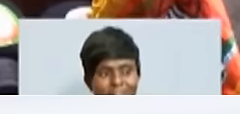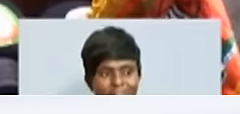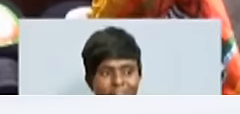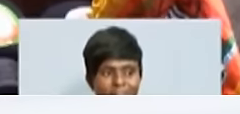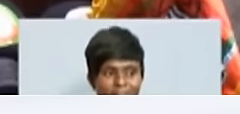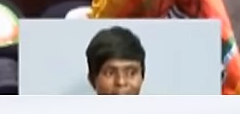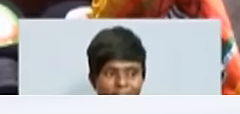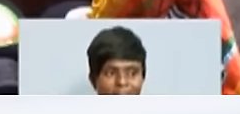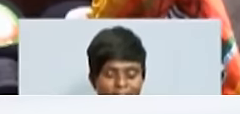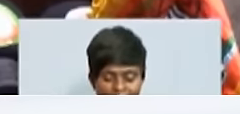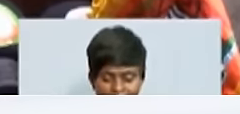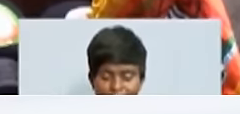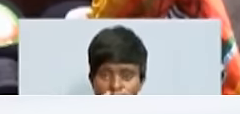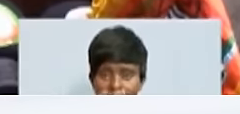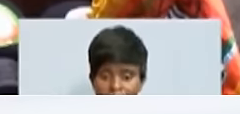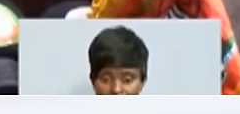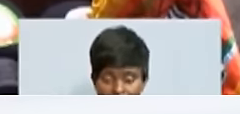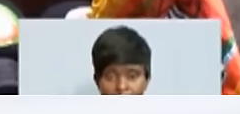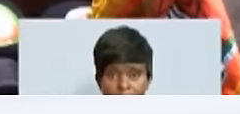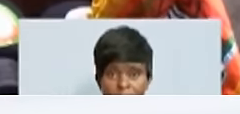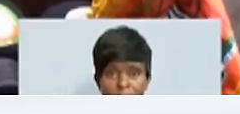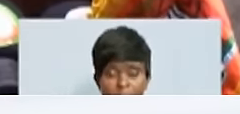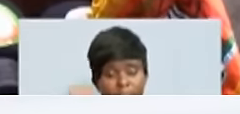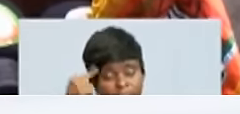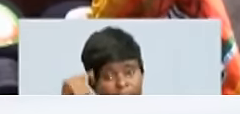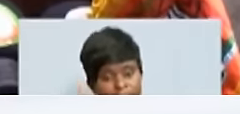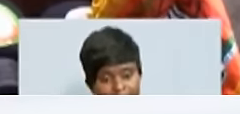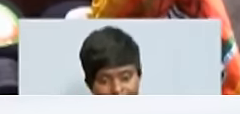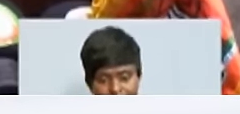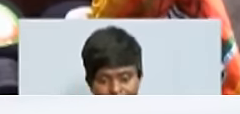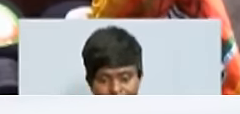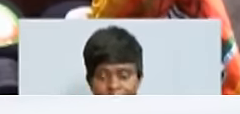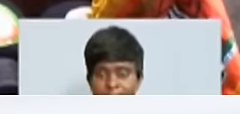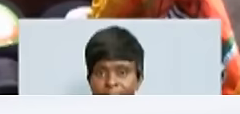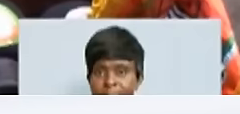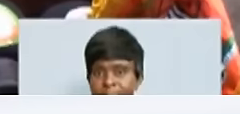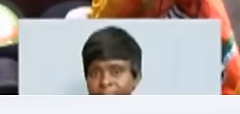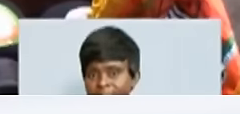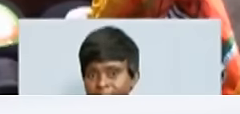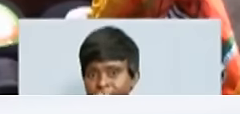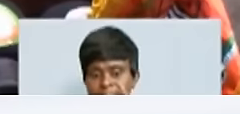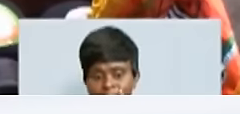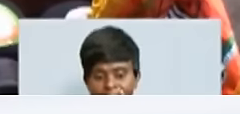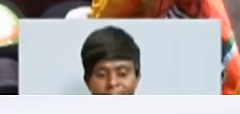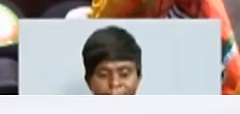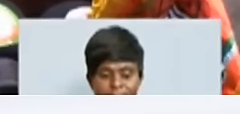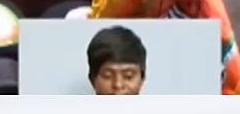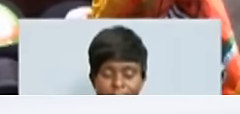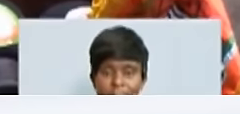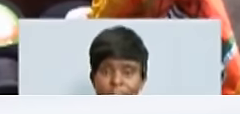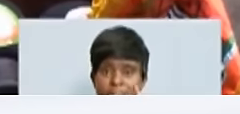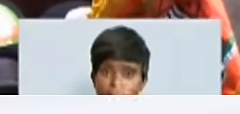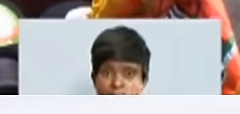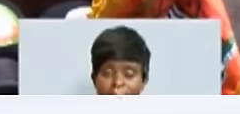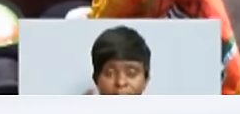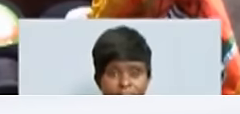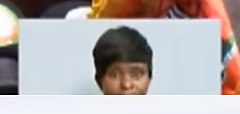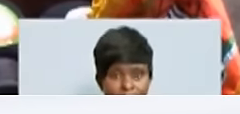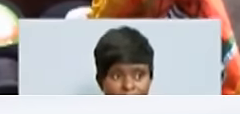And it is our duty, and the government has continued to assist them with startup kits, such as sewing